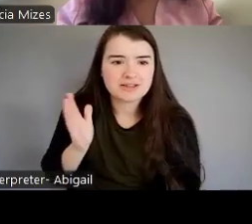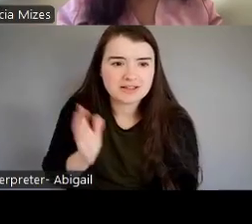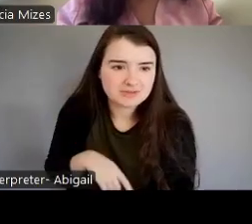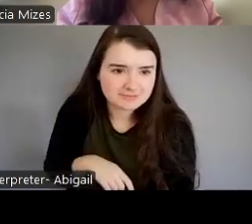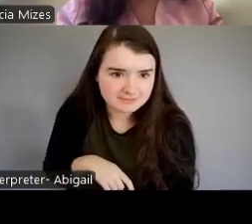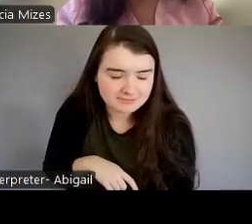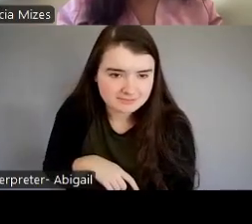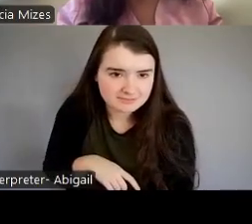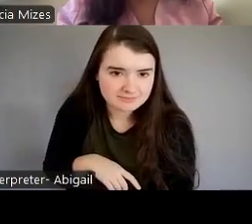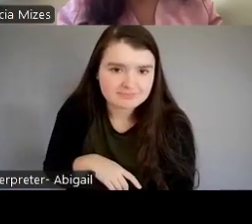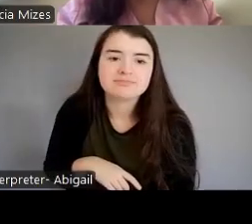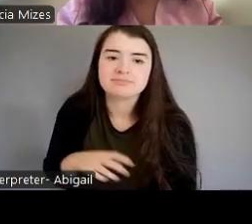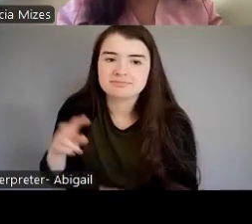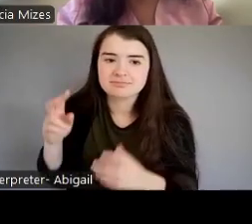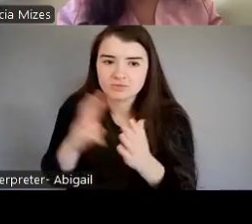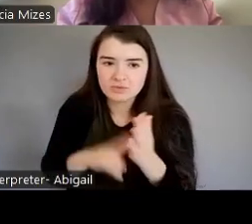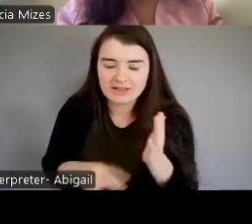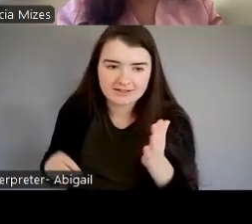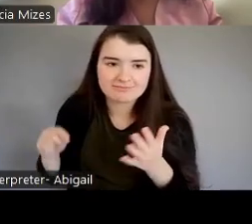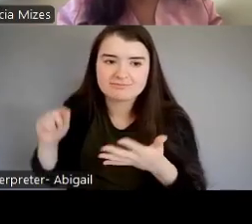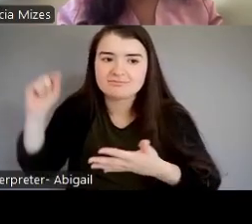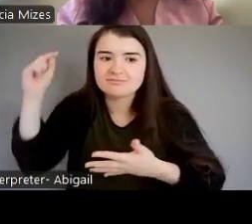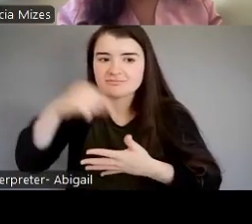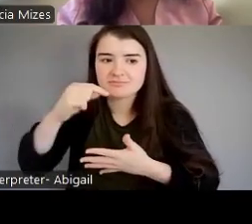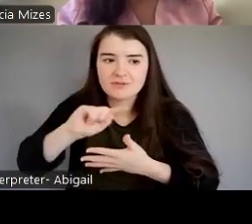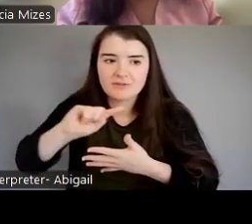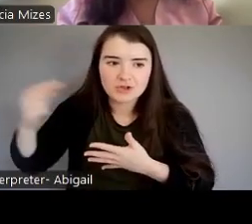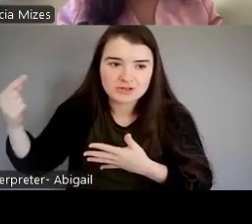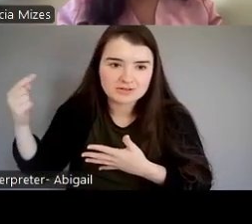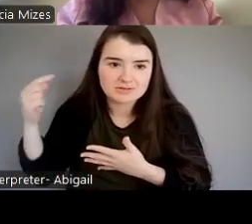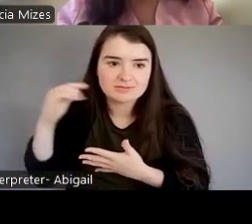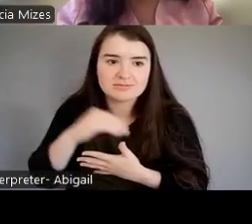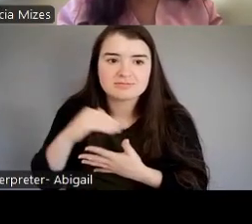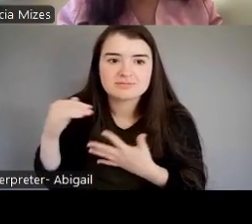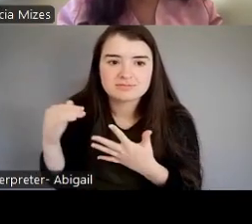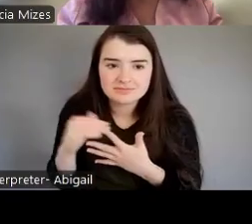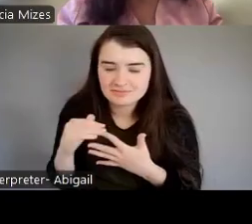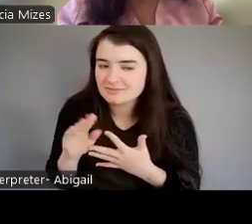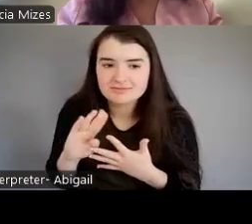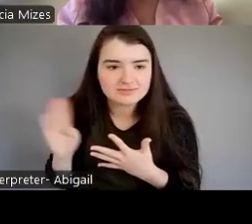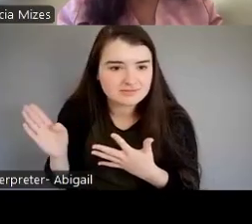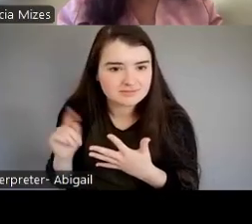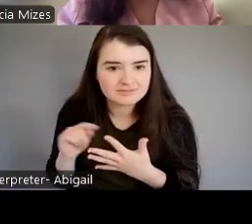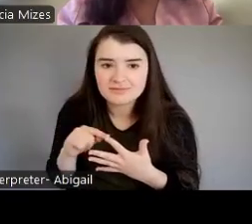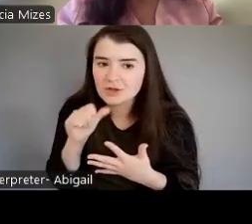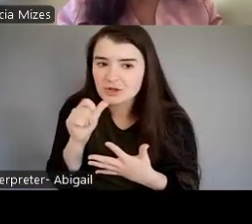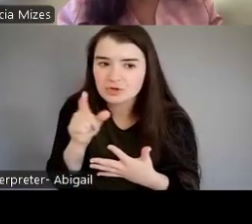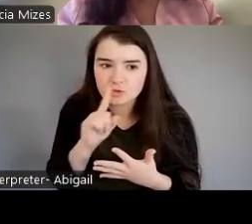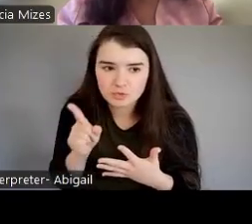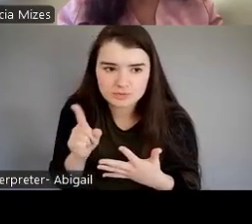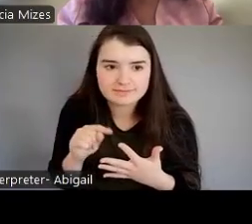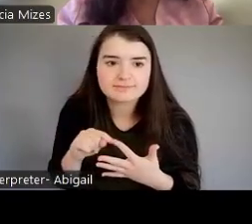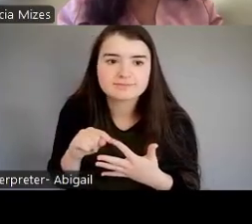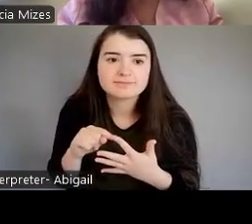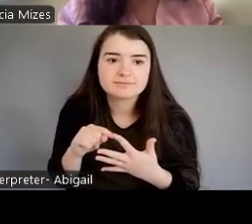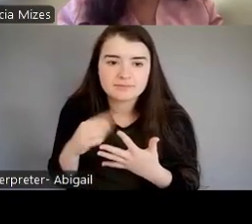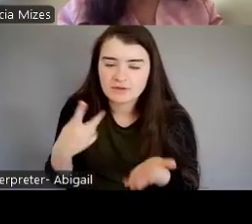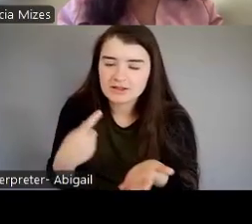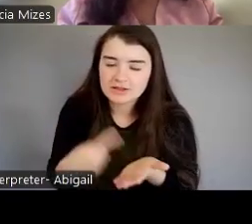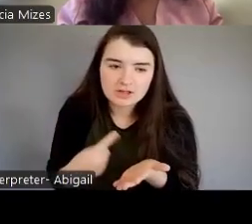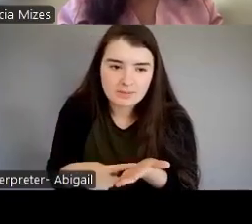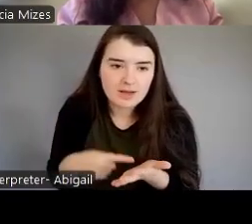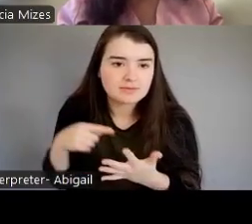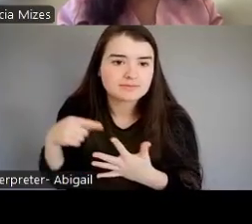exposure is not the only thing that increases your risk of skin cancer. Oh, melanomas do not appear like a dark brown bump. We talked about amelanotic